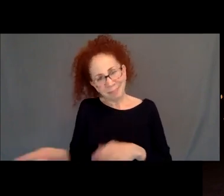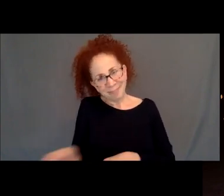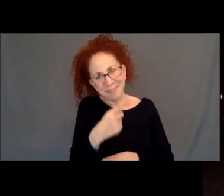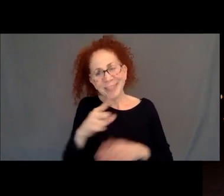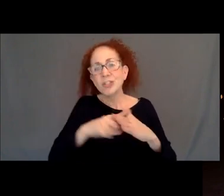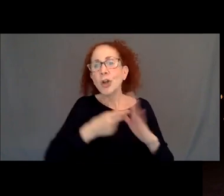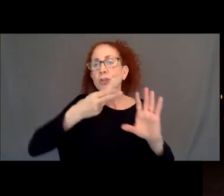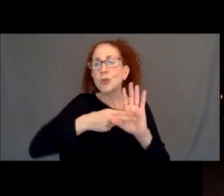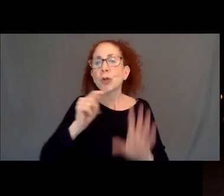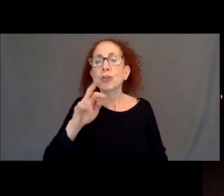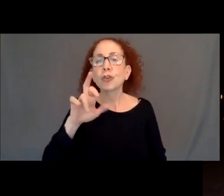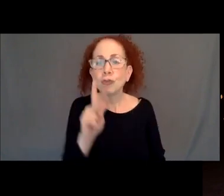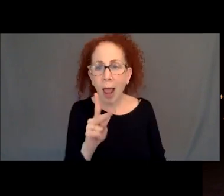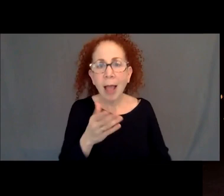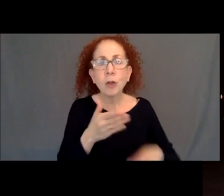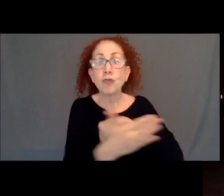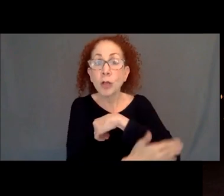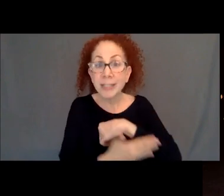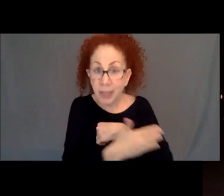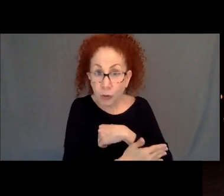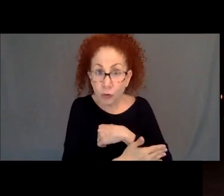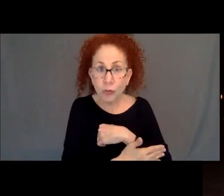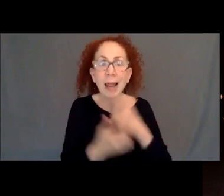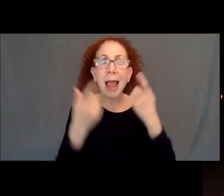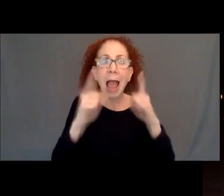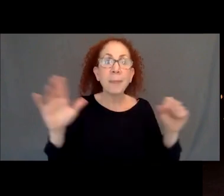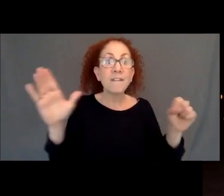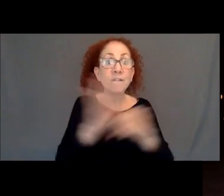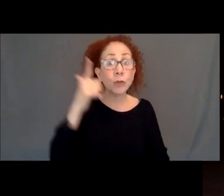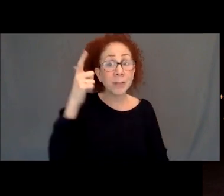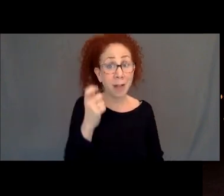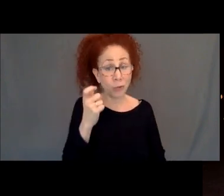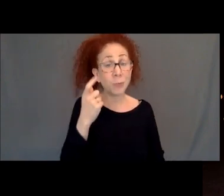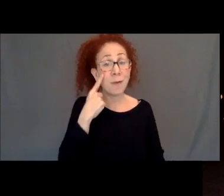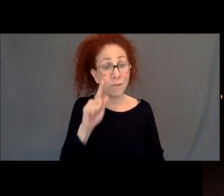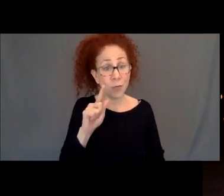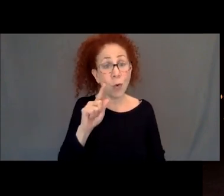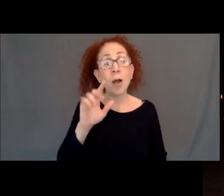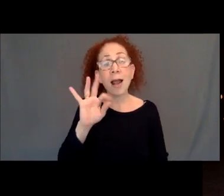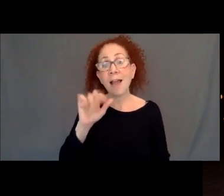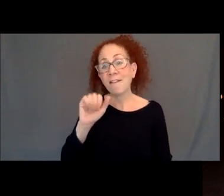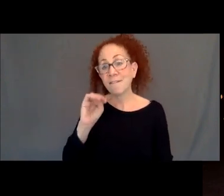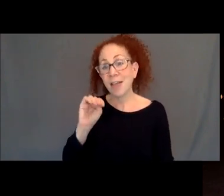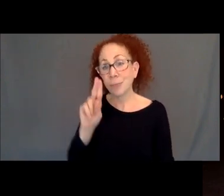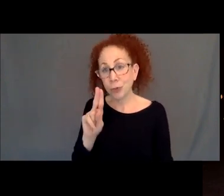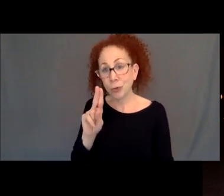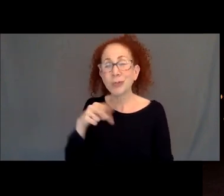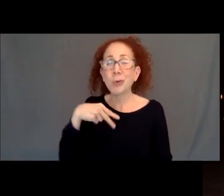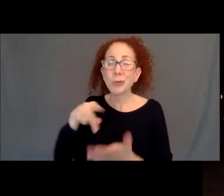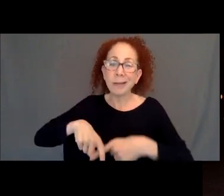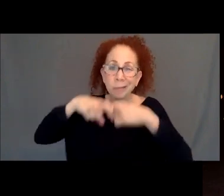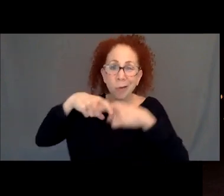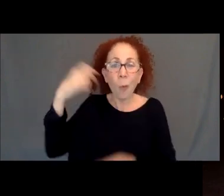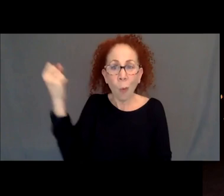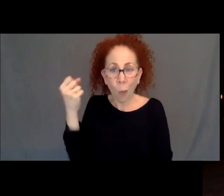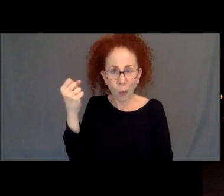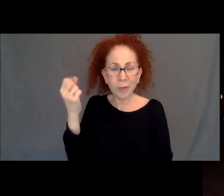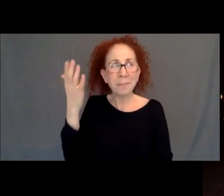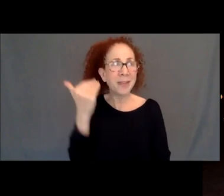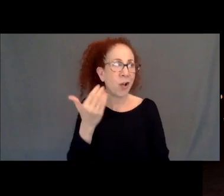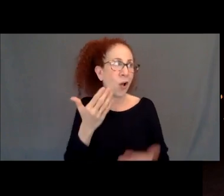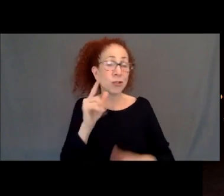and cross country, and then I ended up getting a full scholarship to FAMU. So I had to put dance to the side